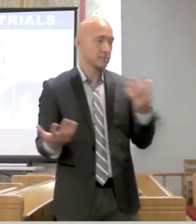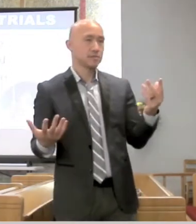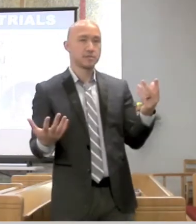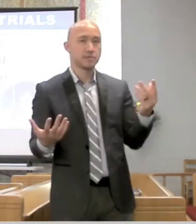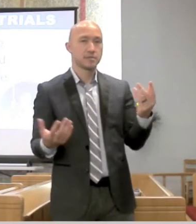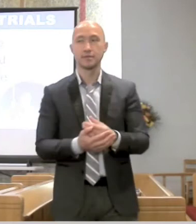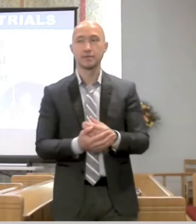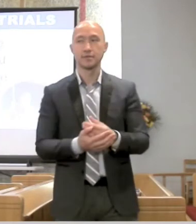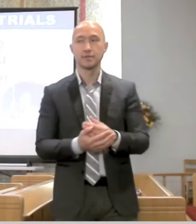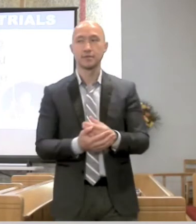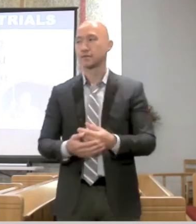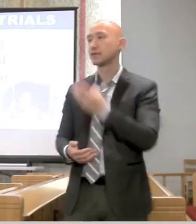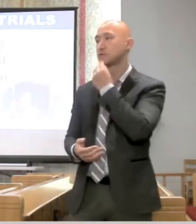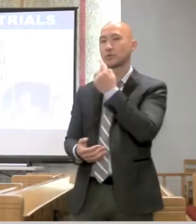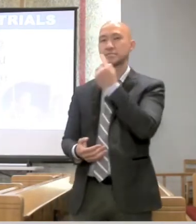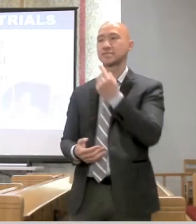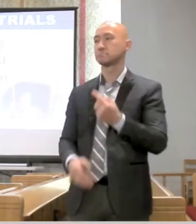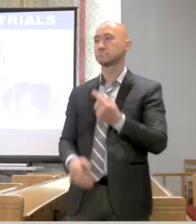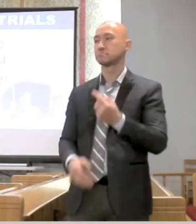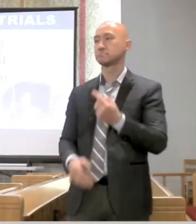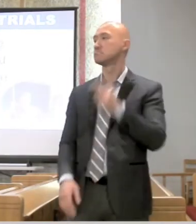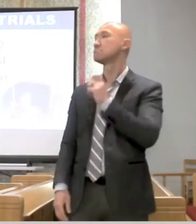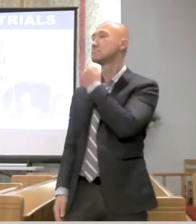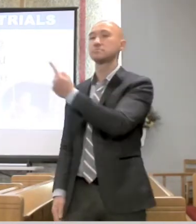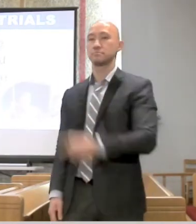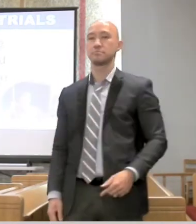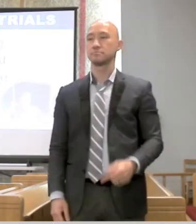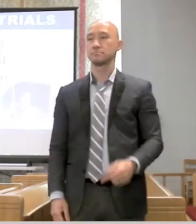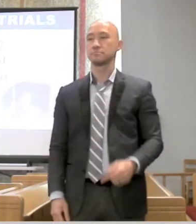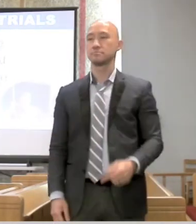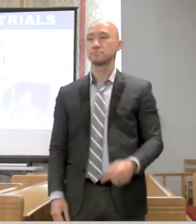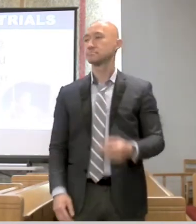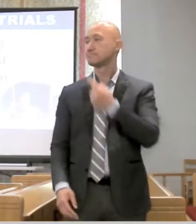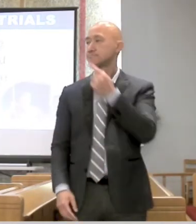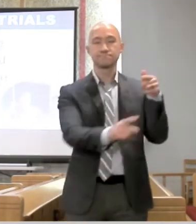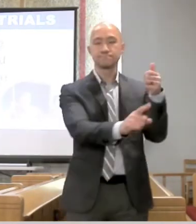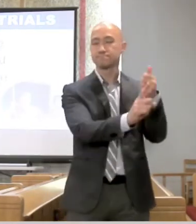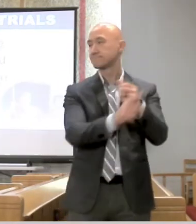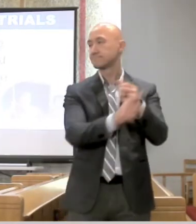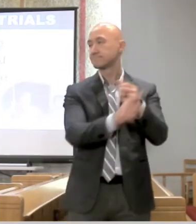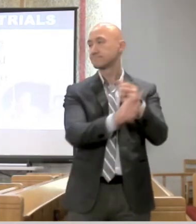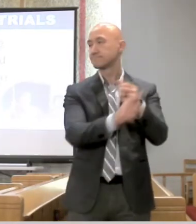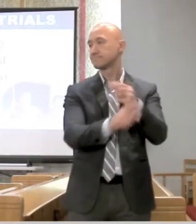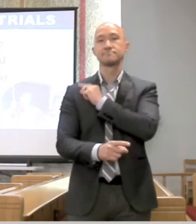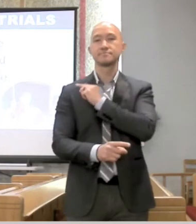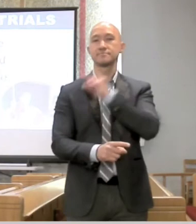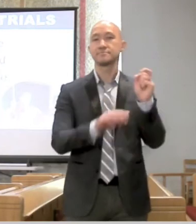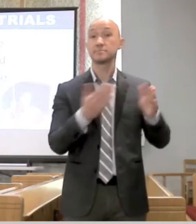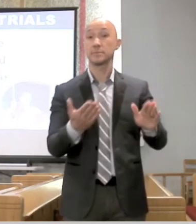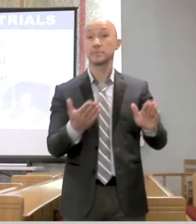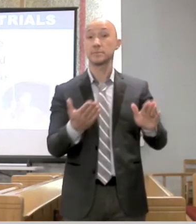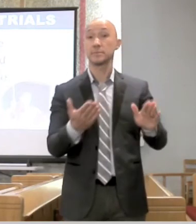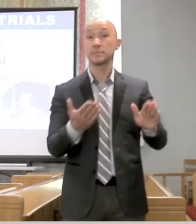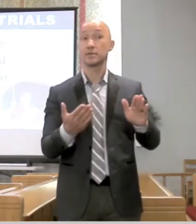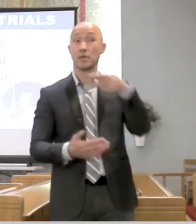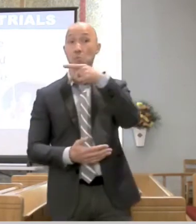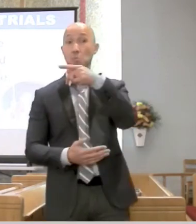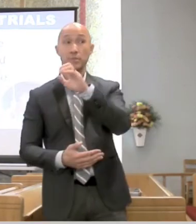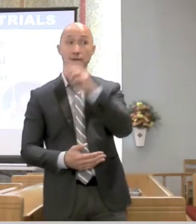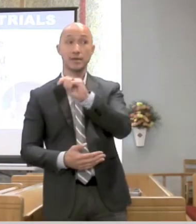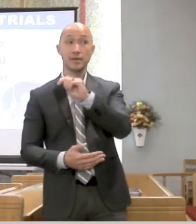we don't have to tell you. We're bringing him before you, and we condemned him, so, he needs to be executed. And Pilate was like, no, that's not how we do